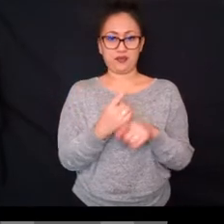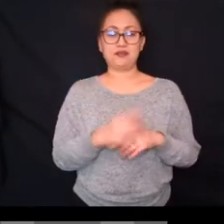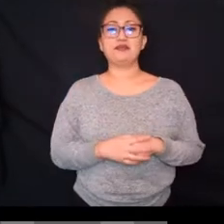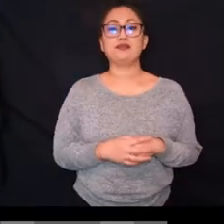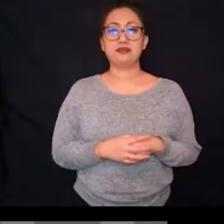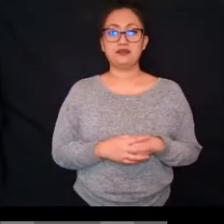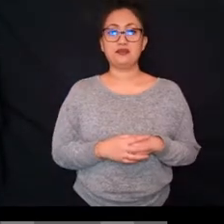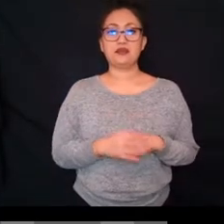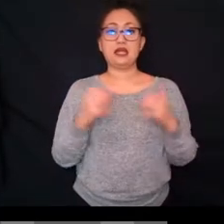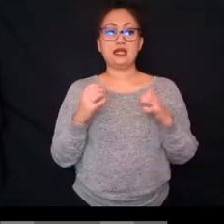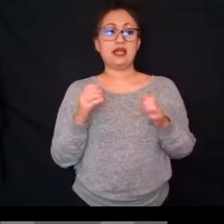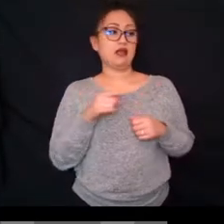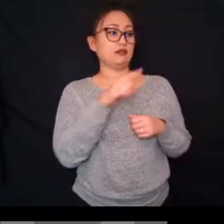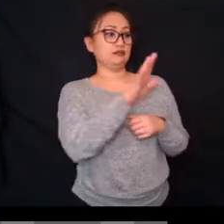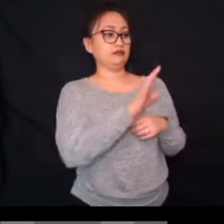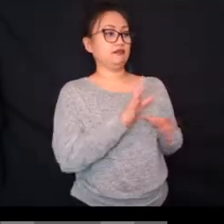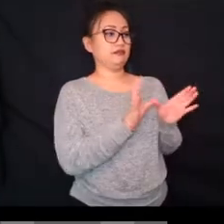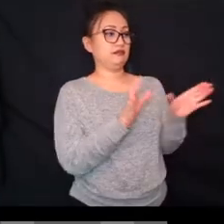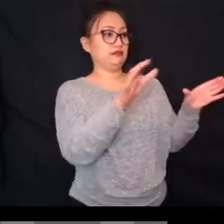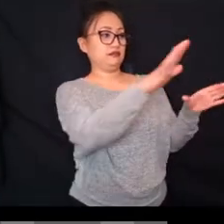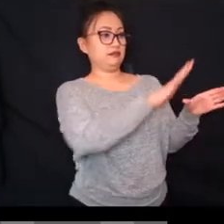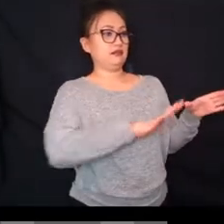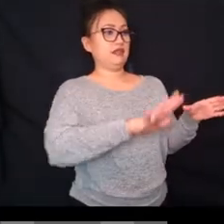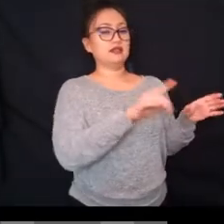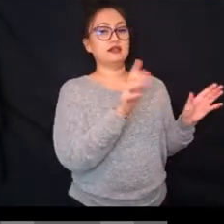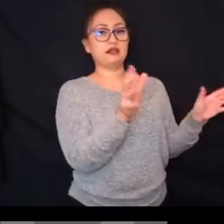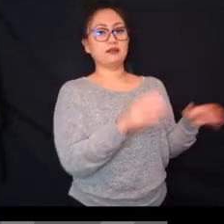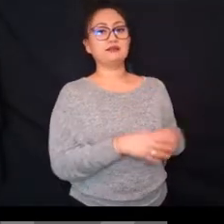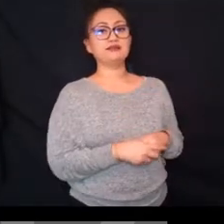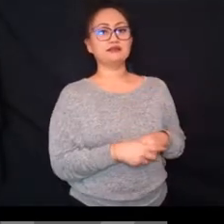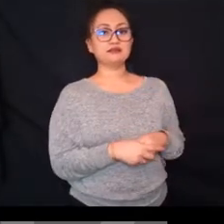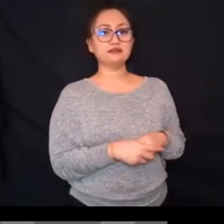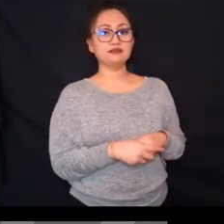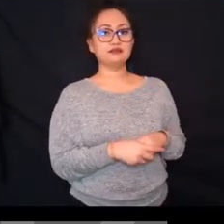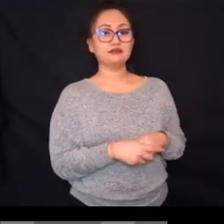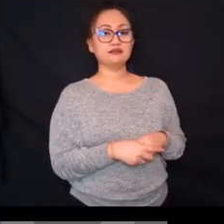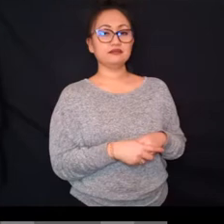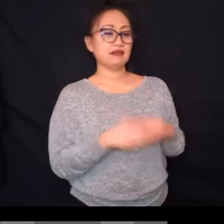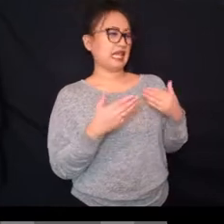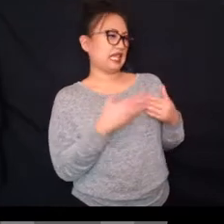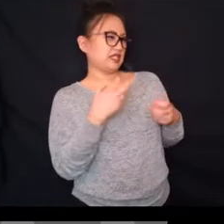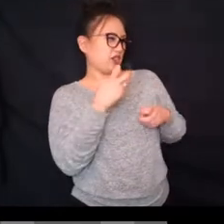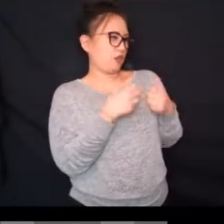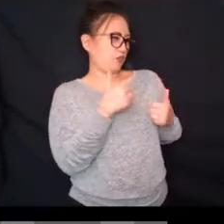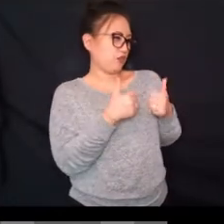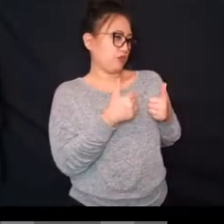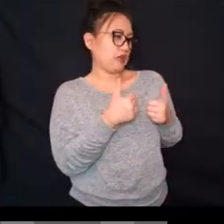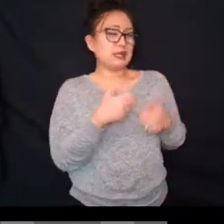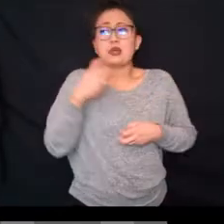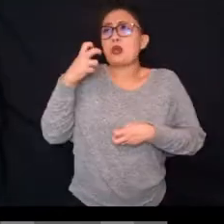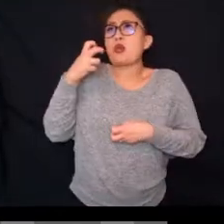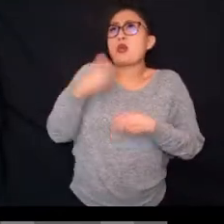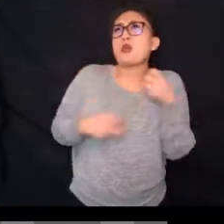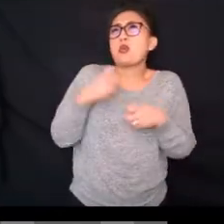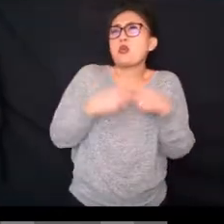Let's go with this side over here now. Let's see. Oh, easy or hard? Hard. All right, my first part.